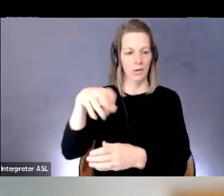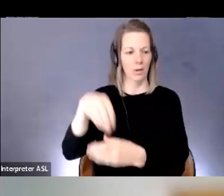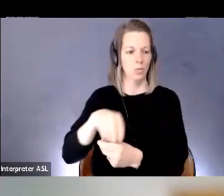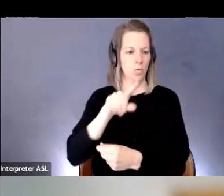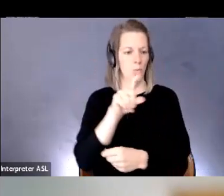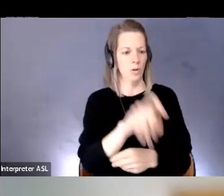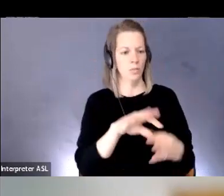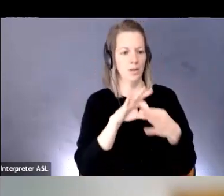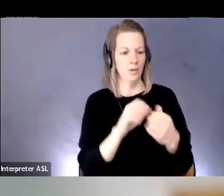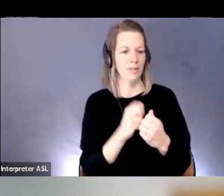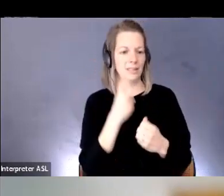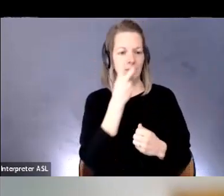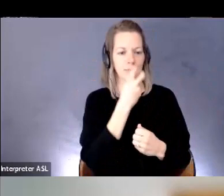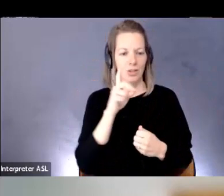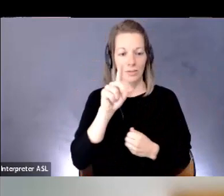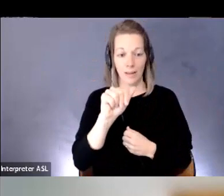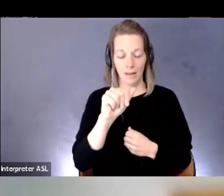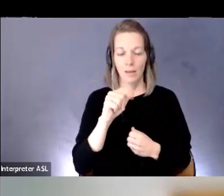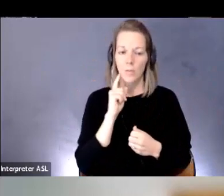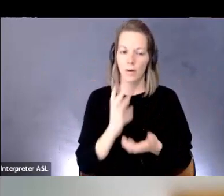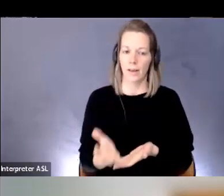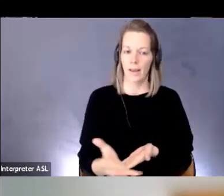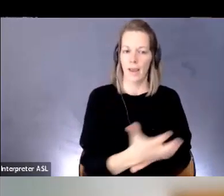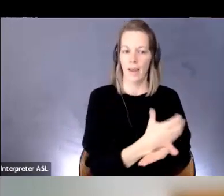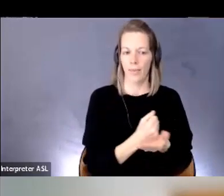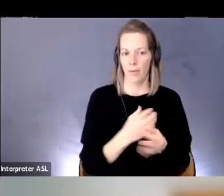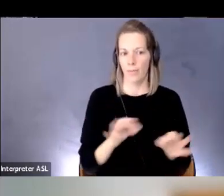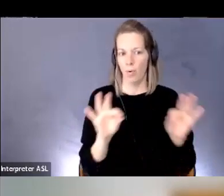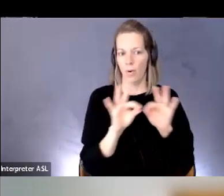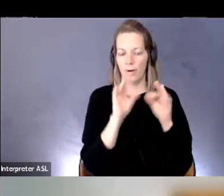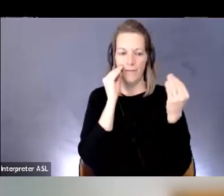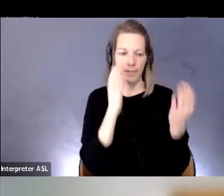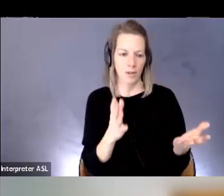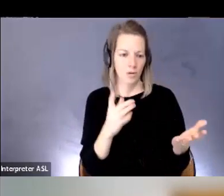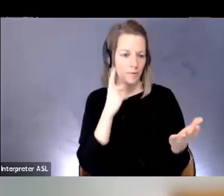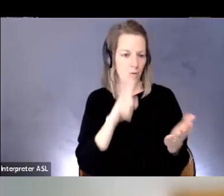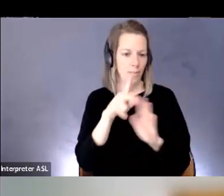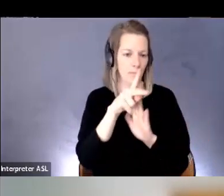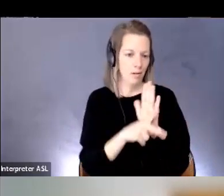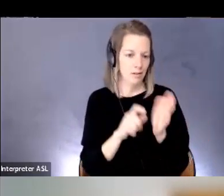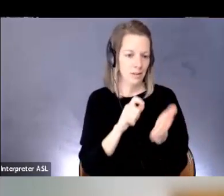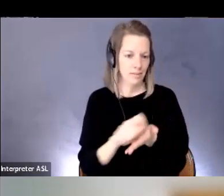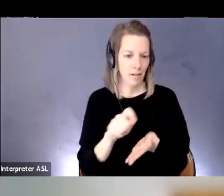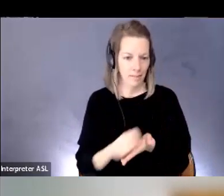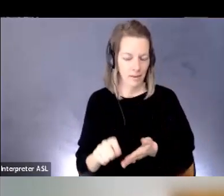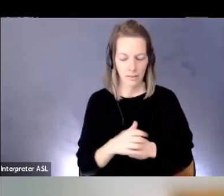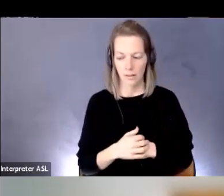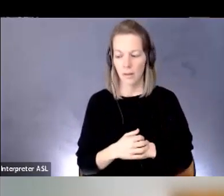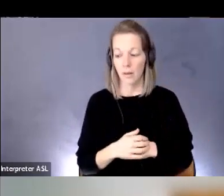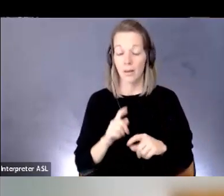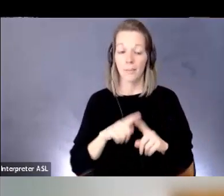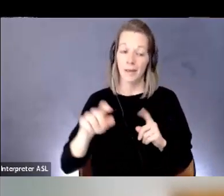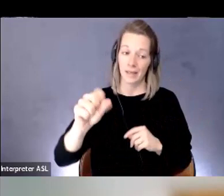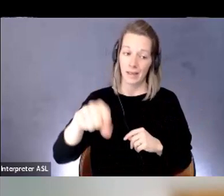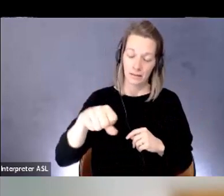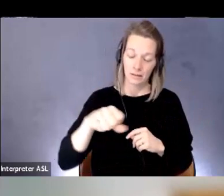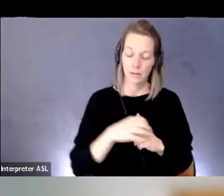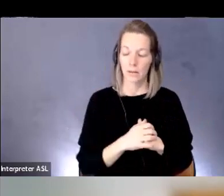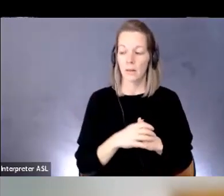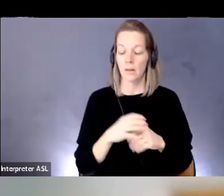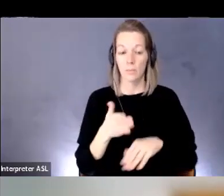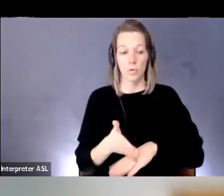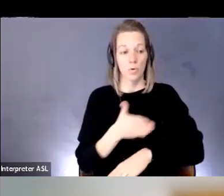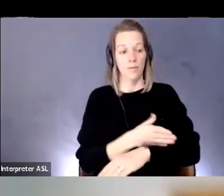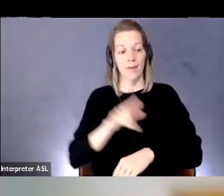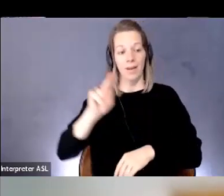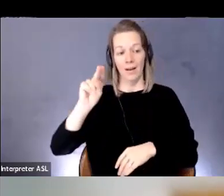question on speech disability, because it would gather so much important information for policy development. But yes,